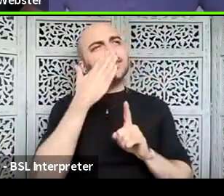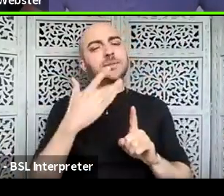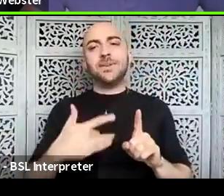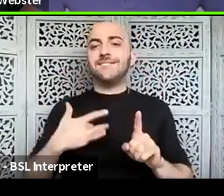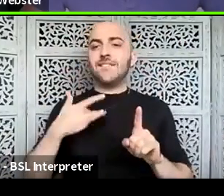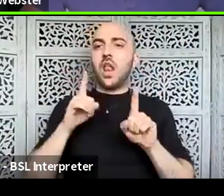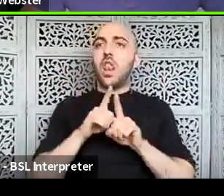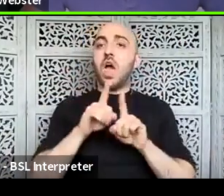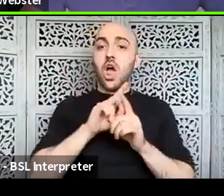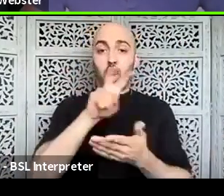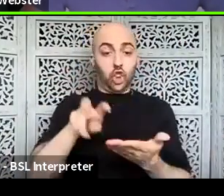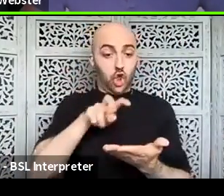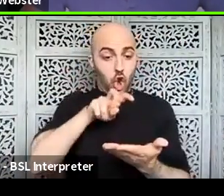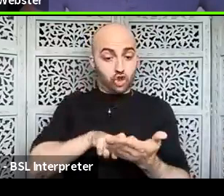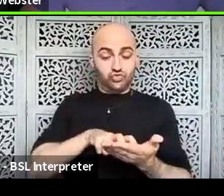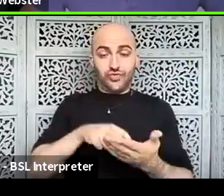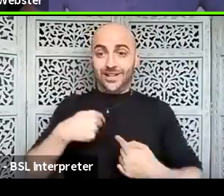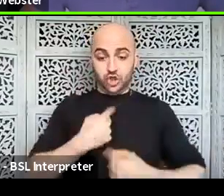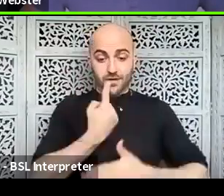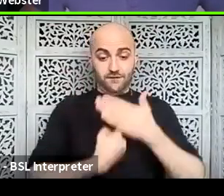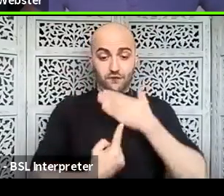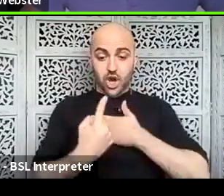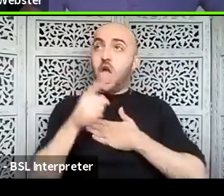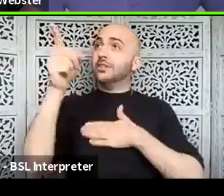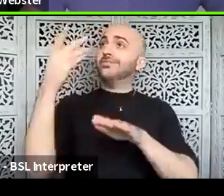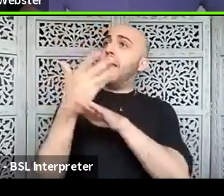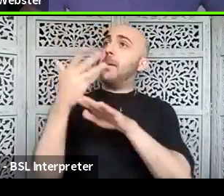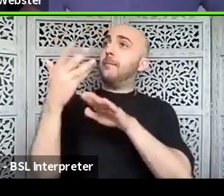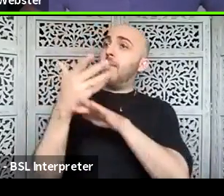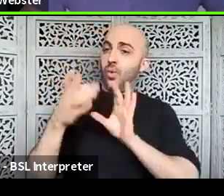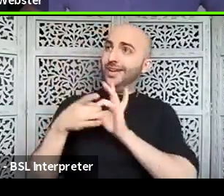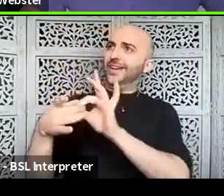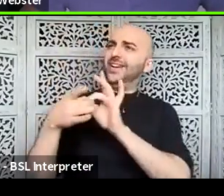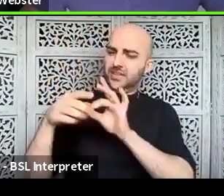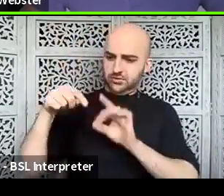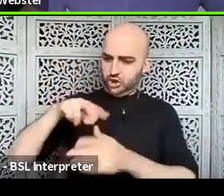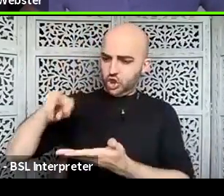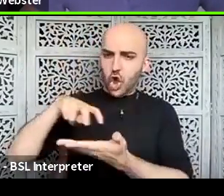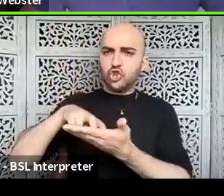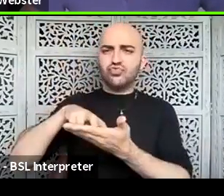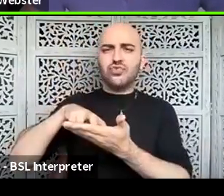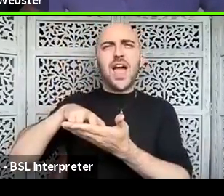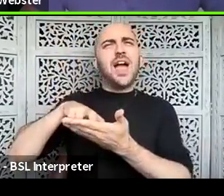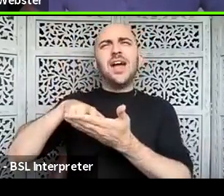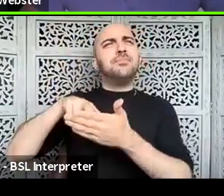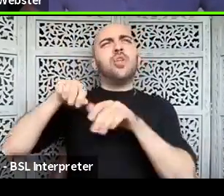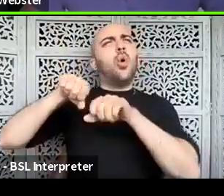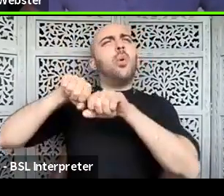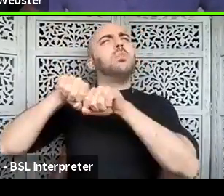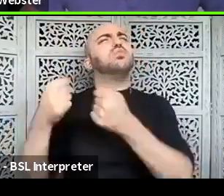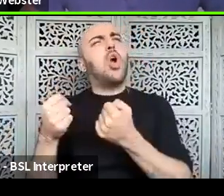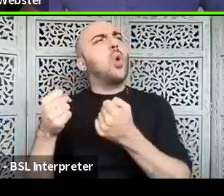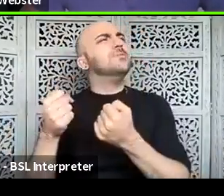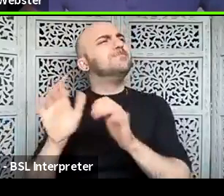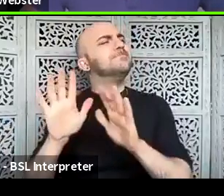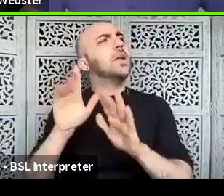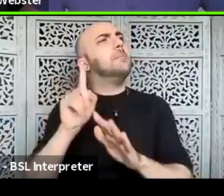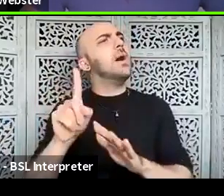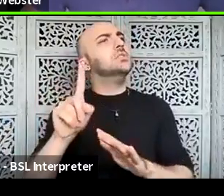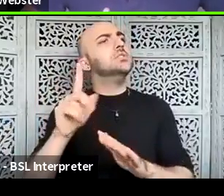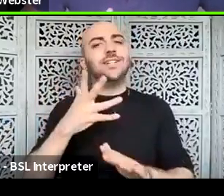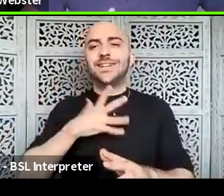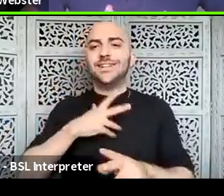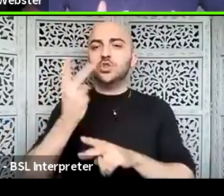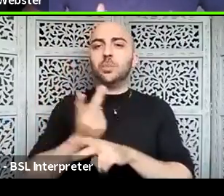between freelancers and our employers had been not broken, but was very much in need of rewriting. And I think a lot of people had